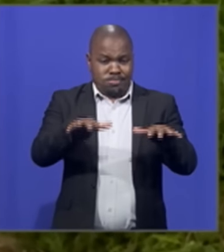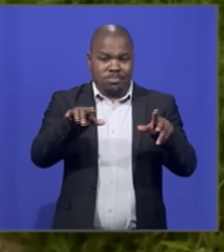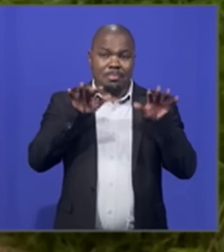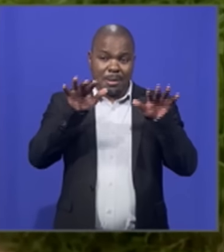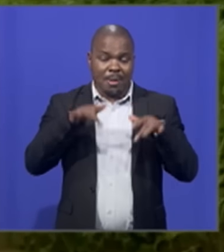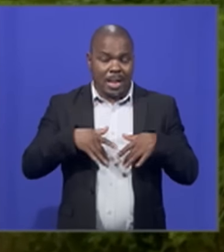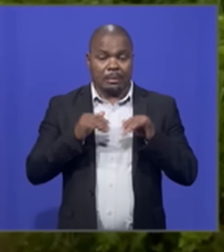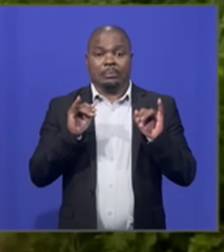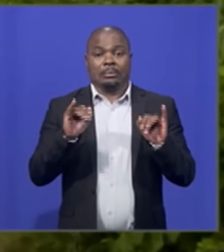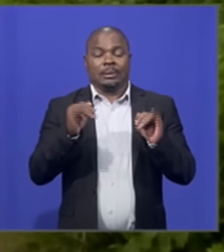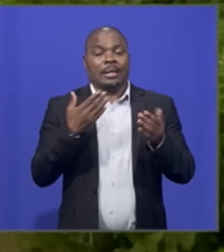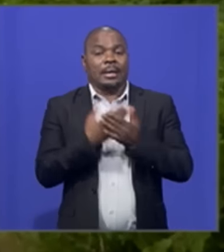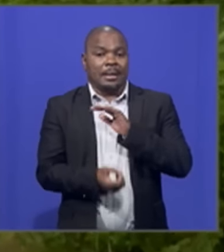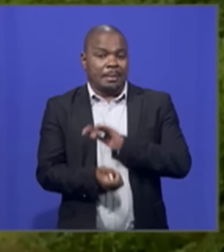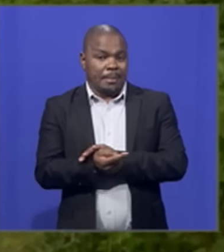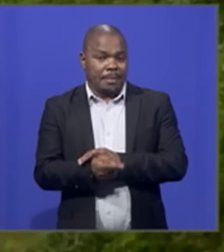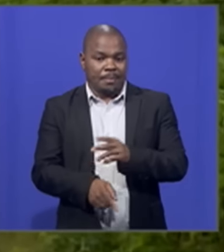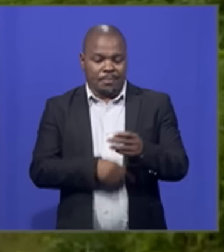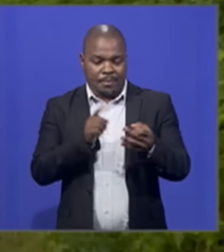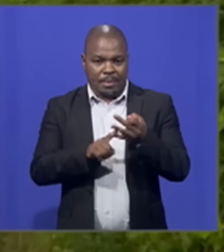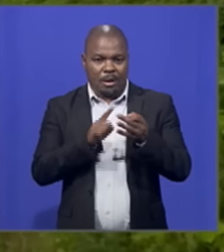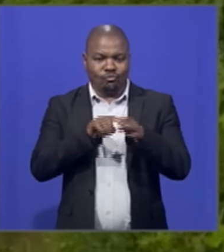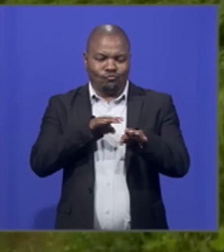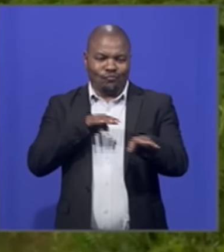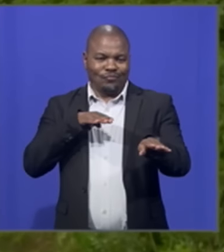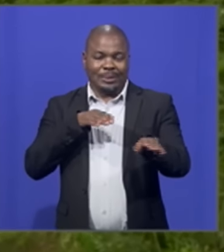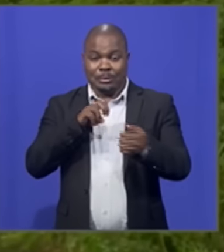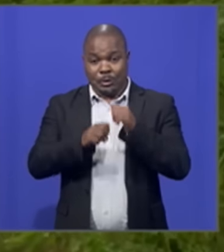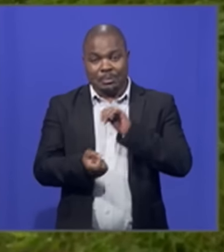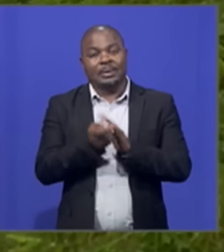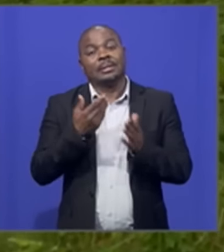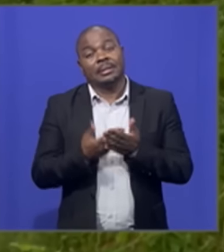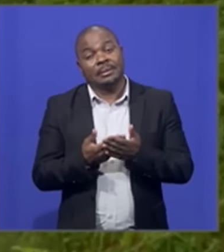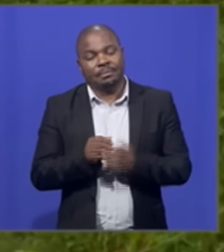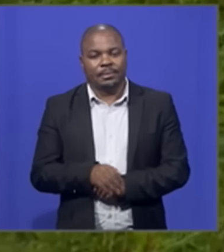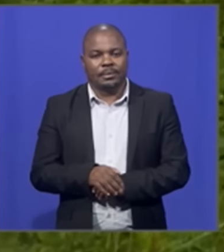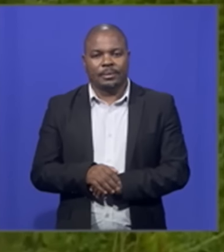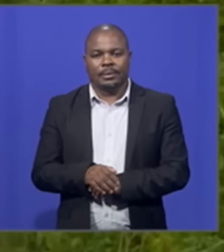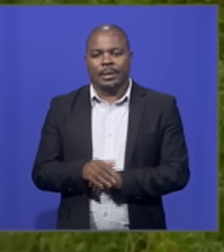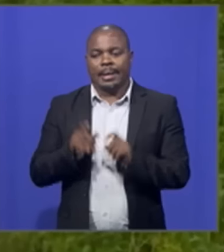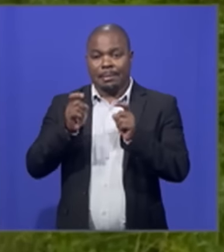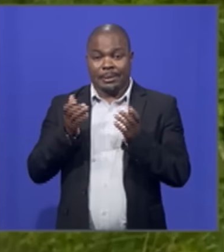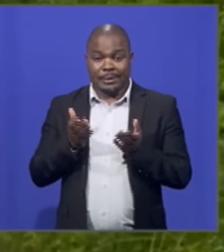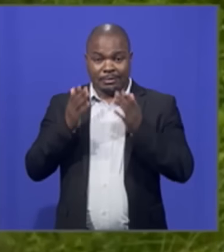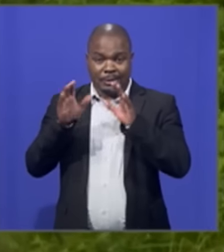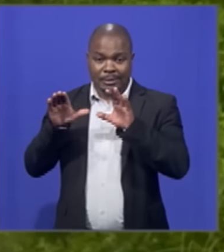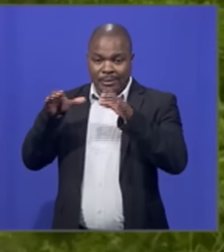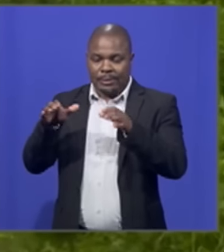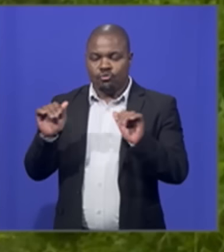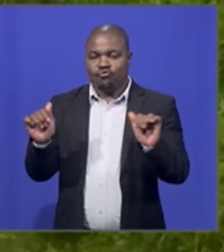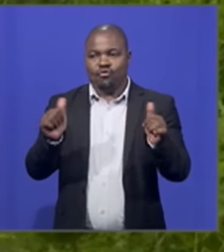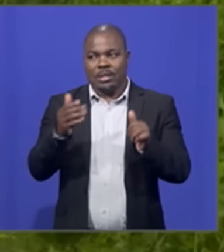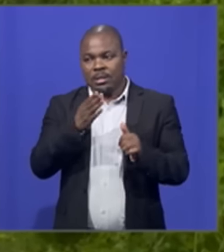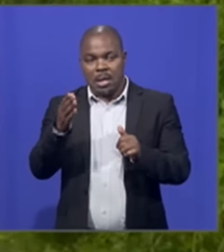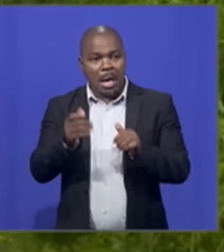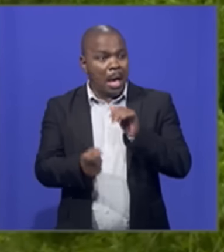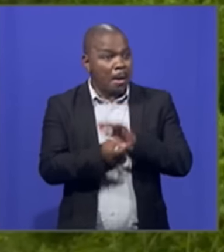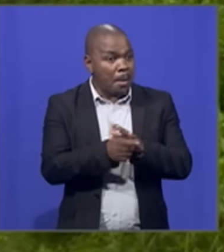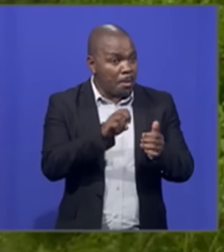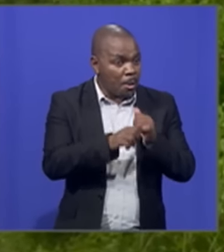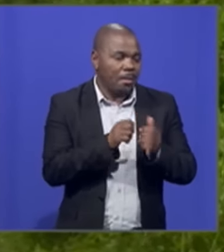maphelo kotsing ga išita le go ama sephetephete mebileng. Lekala la tšhoganetšo la masetlapelo le malala a laotše go thuša bao